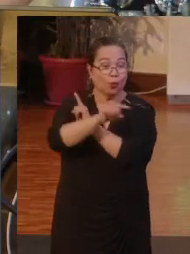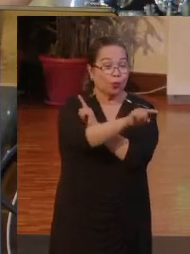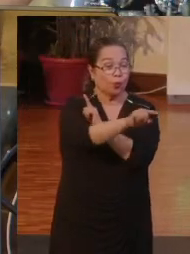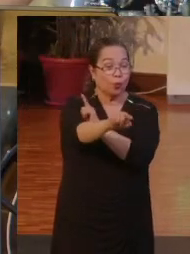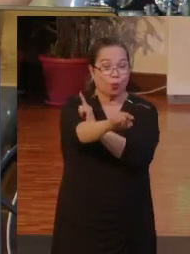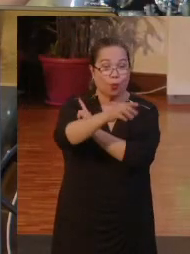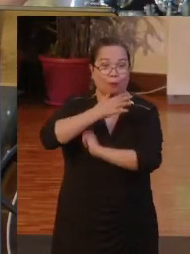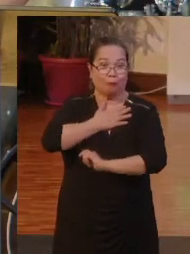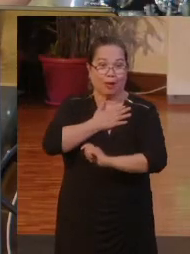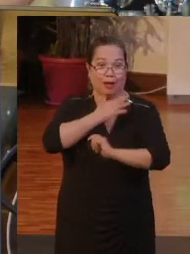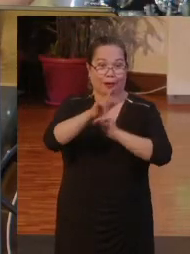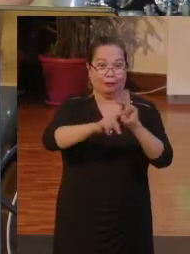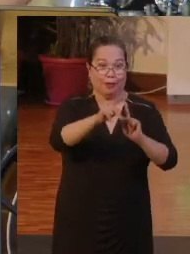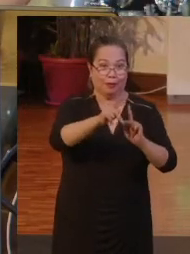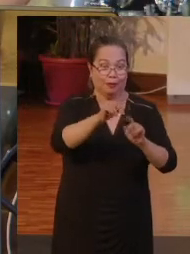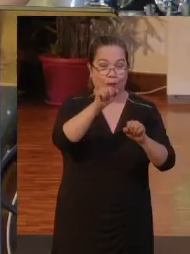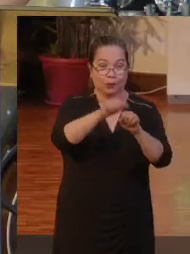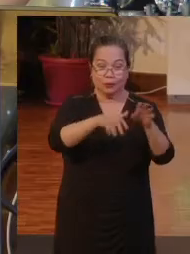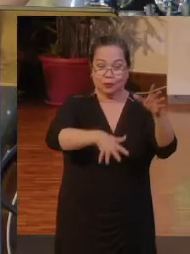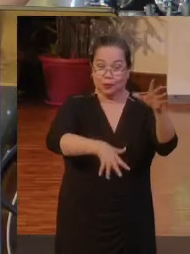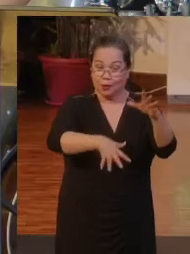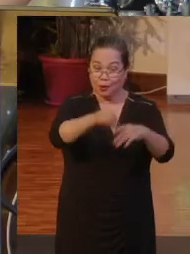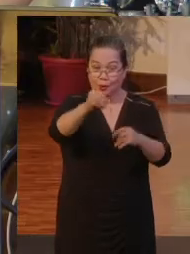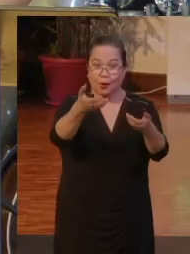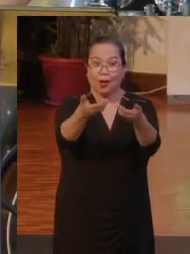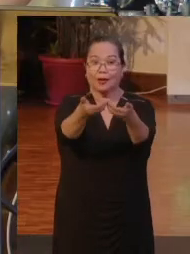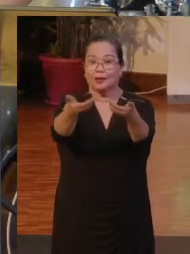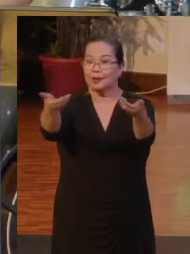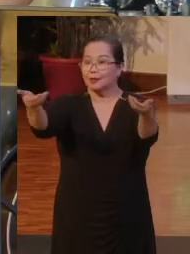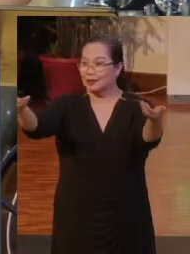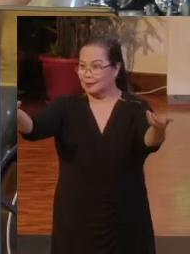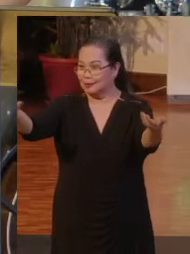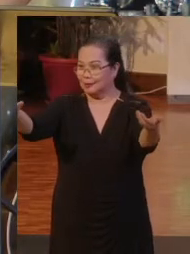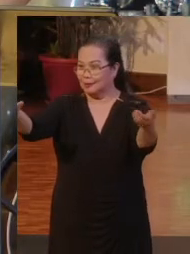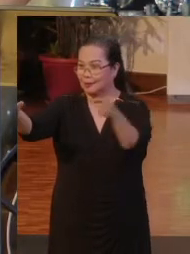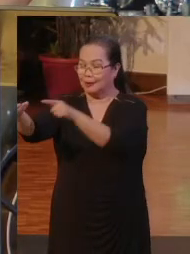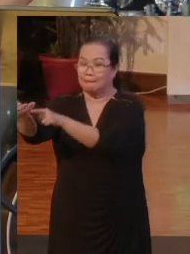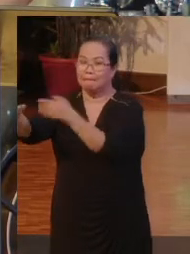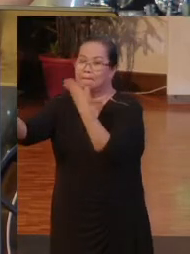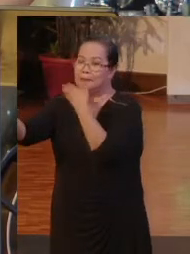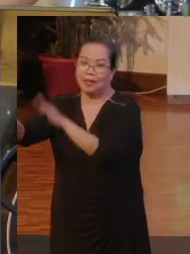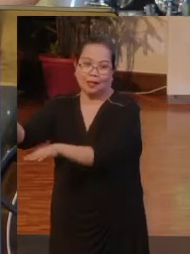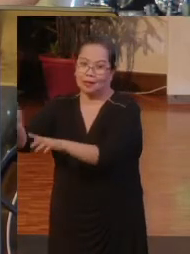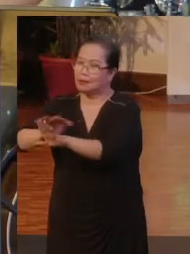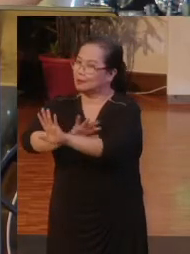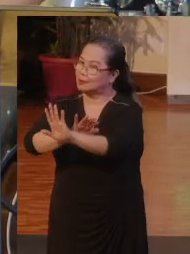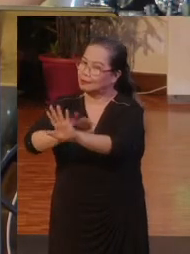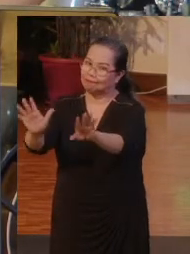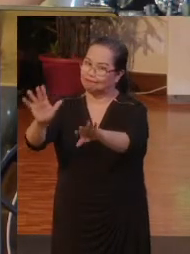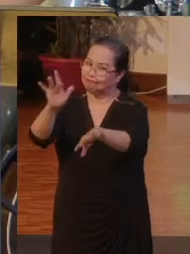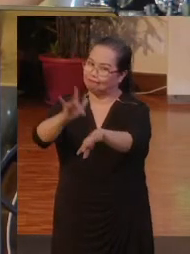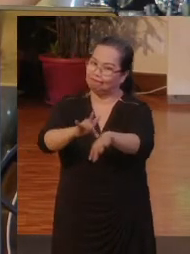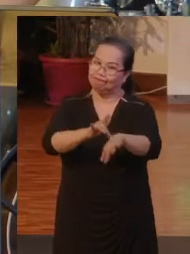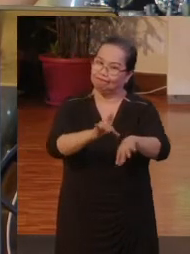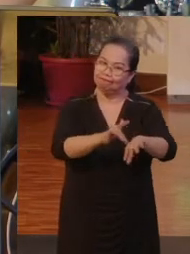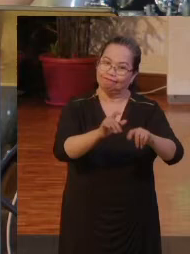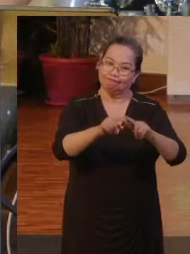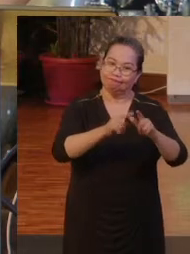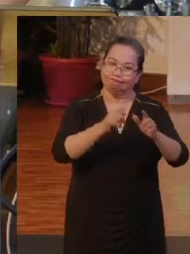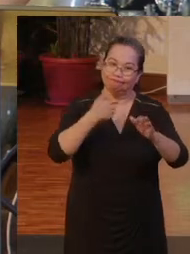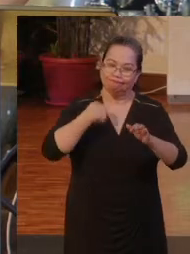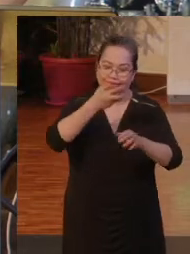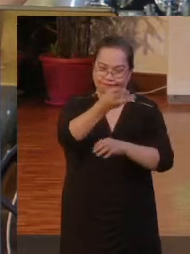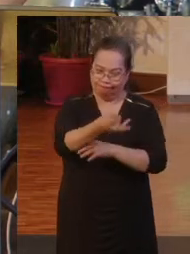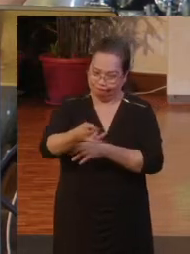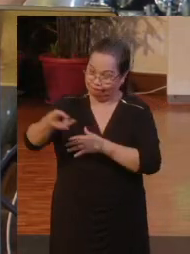Therefore, go out from their midst and be separate from them, says the Lord, and touch no unclean thing. Then I will